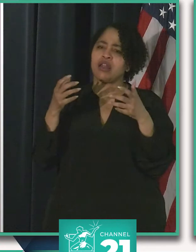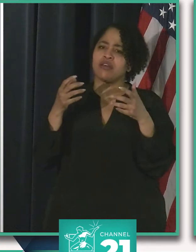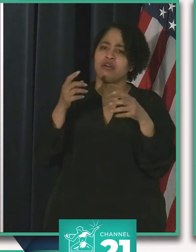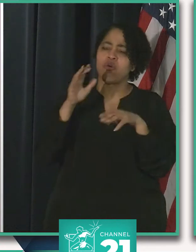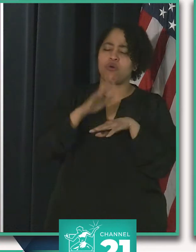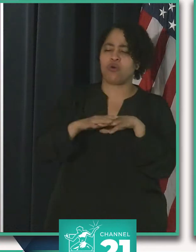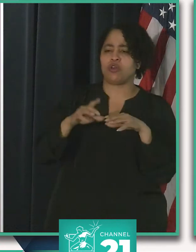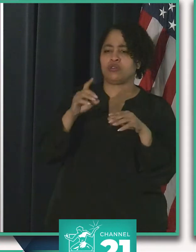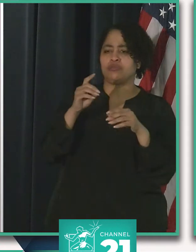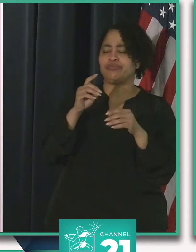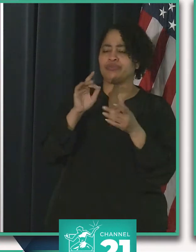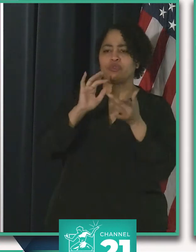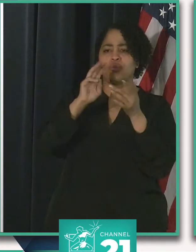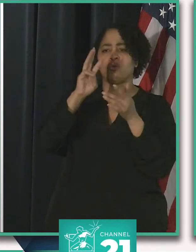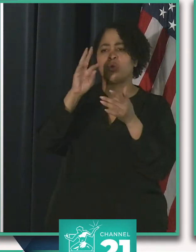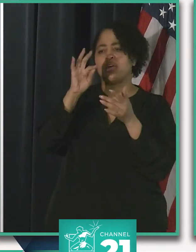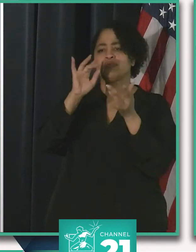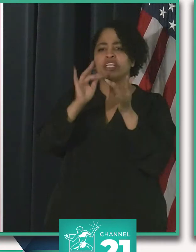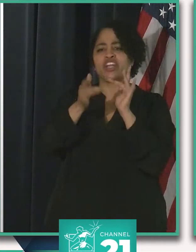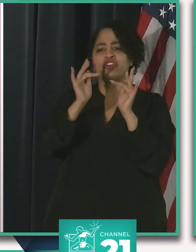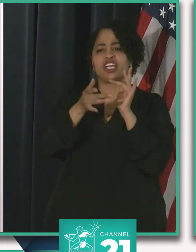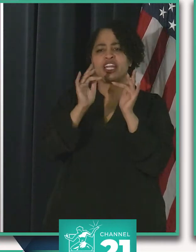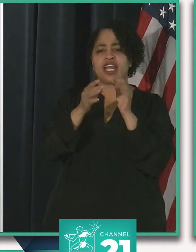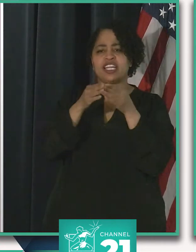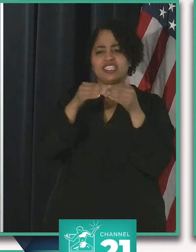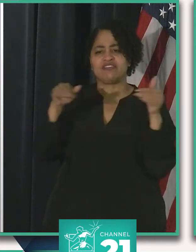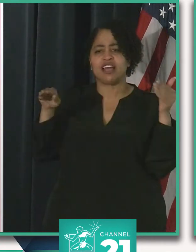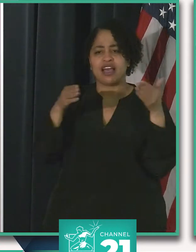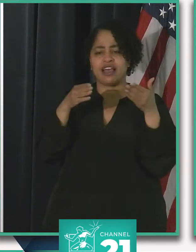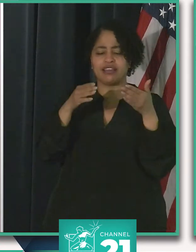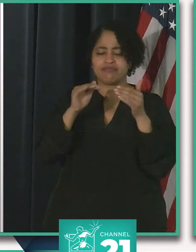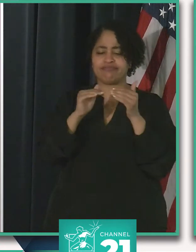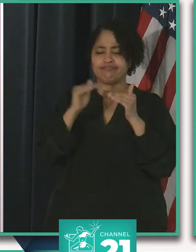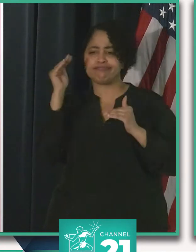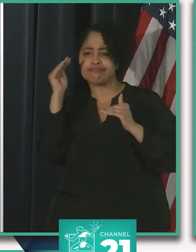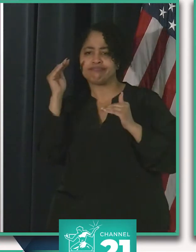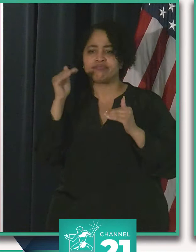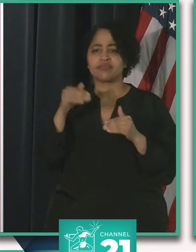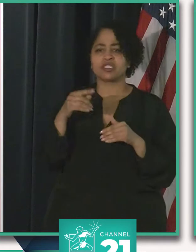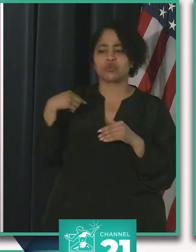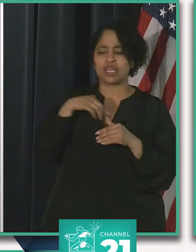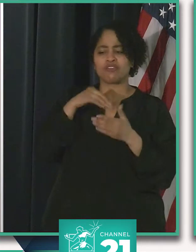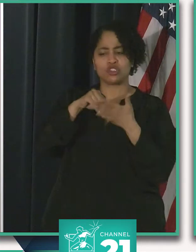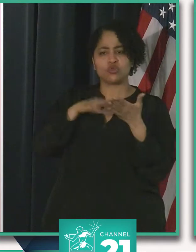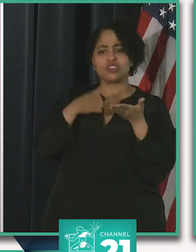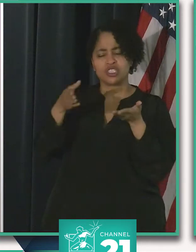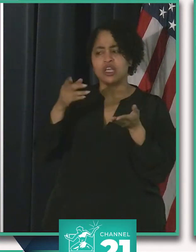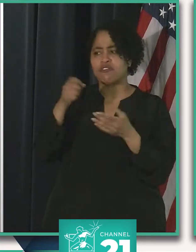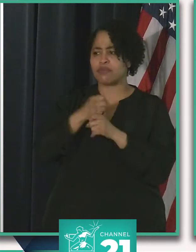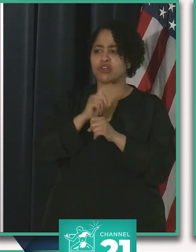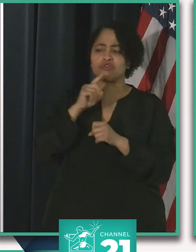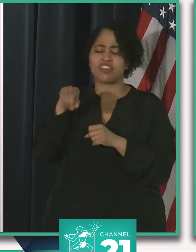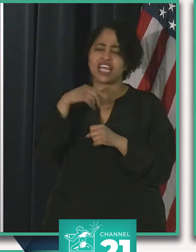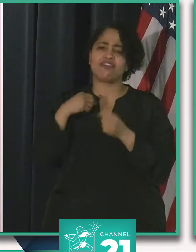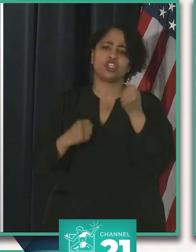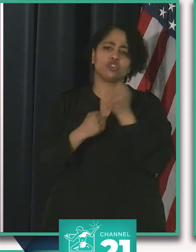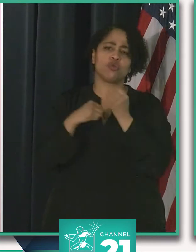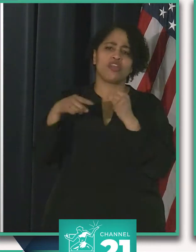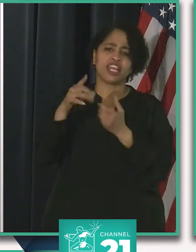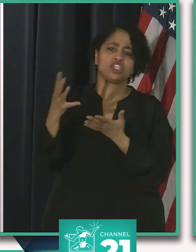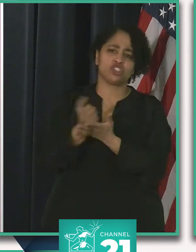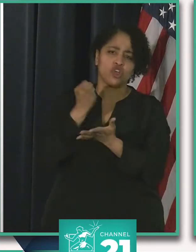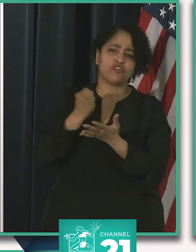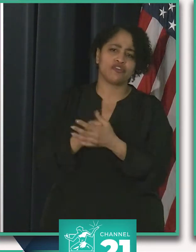we will find out what's going on with the connection at the airport, because you got those students there. We got to make sure they have the kind of support they